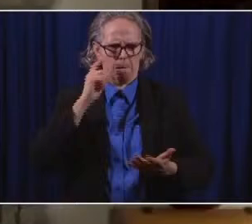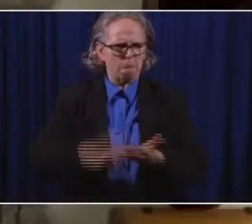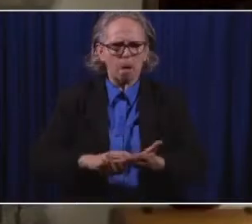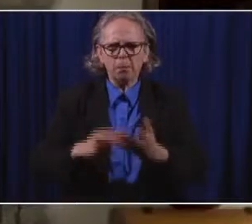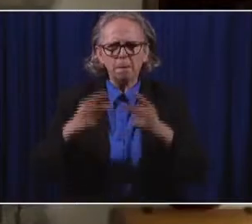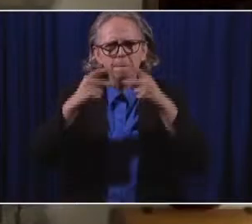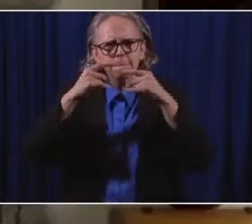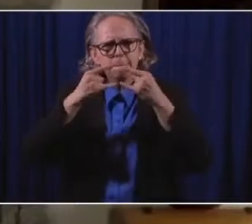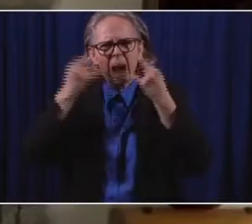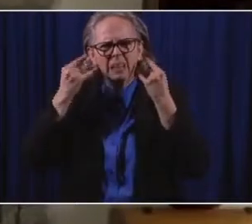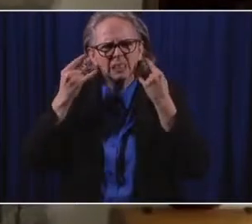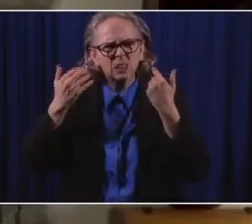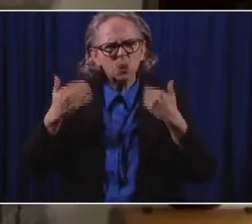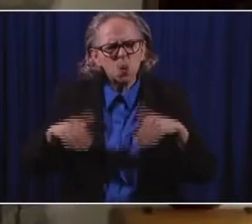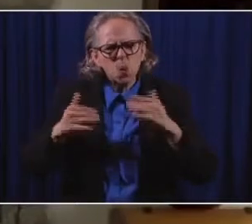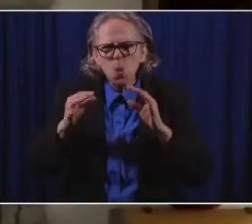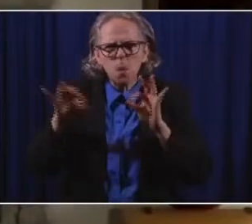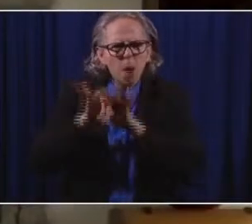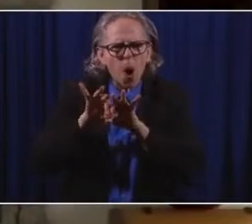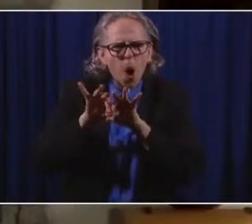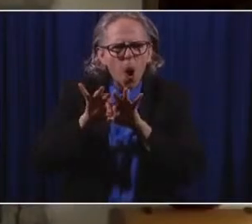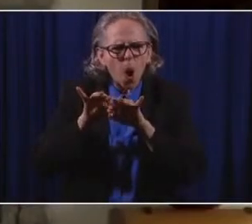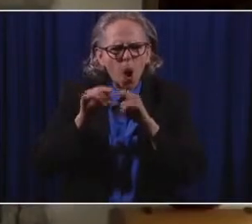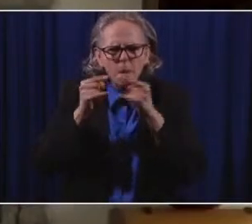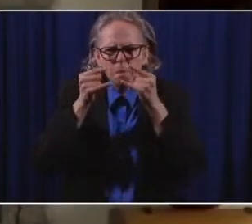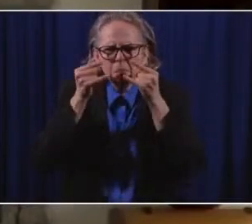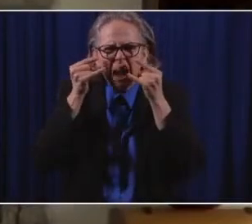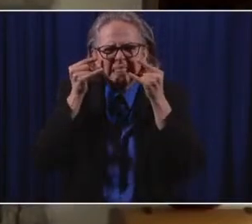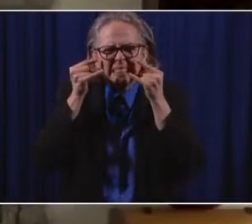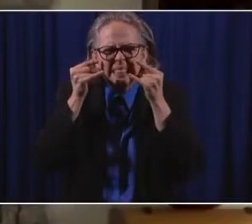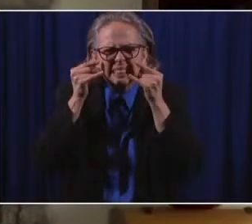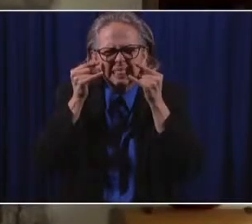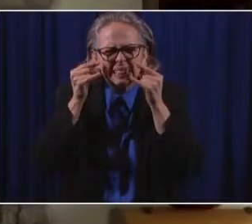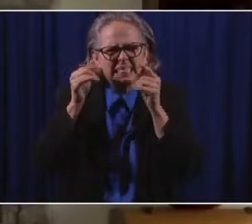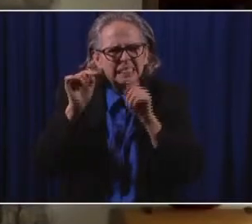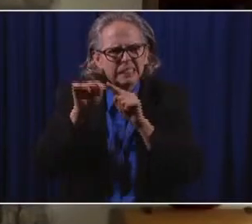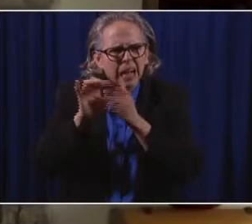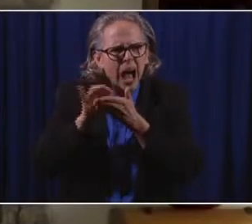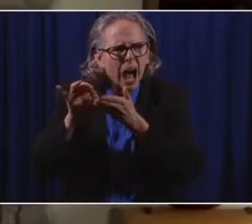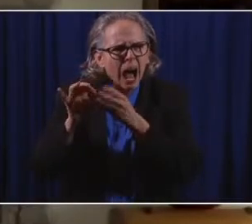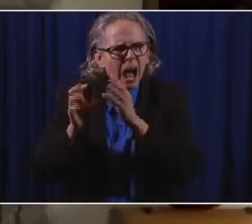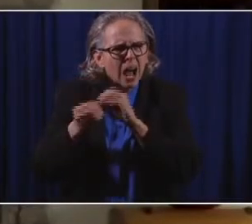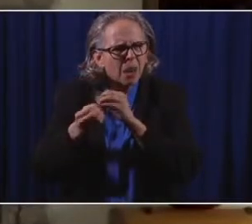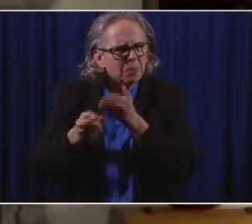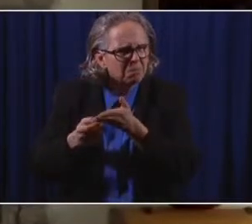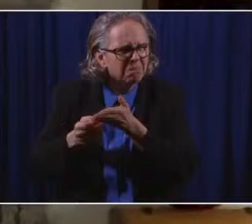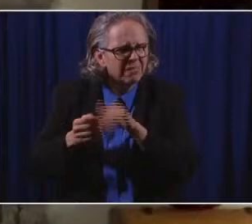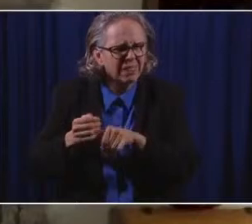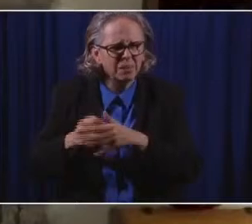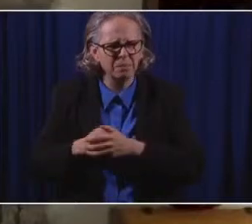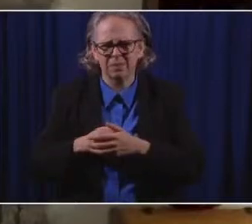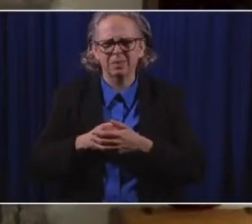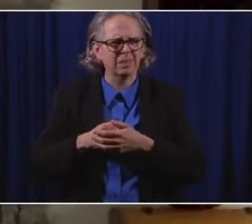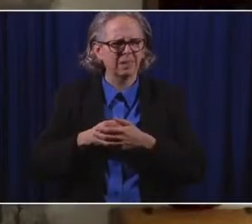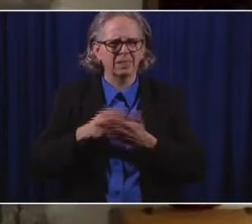as I said at the beginning, back to basics. So there are things that we know will change the outcome.